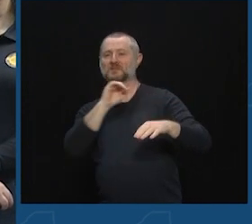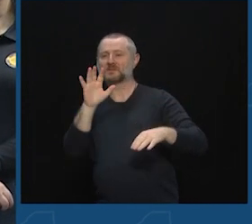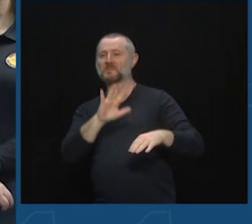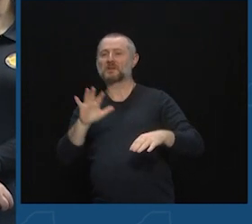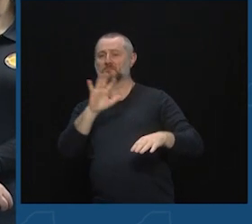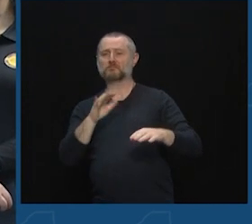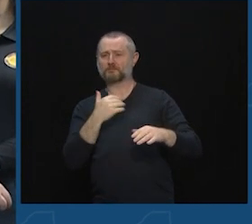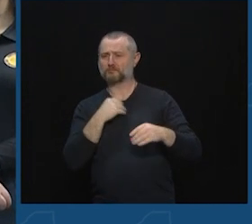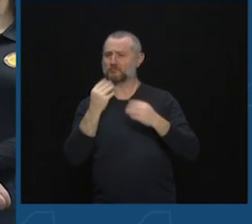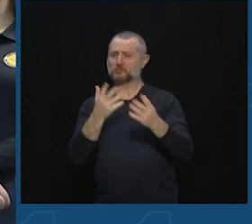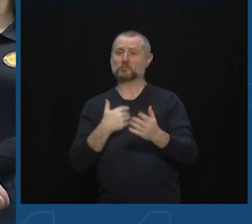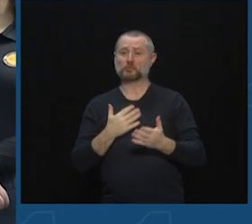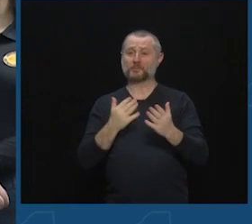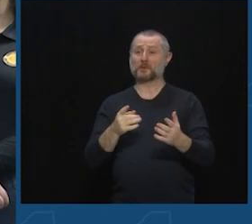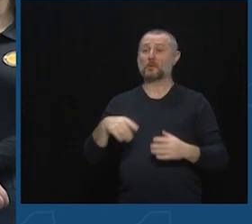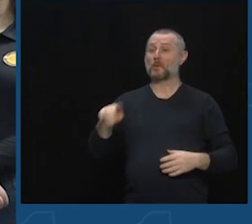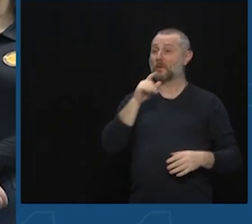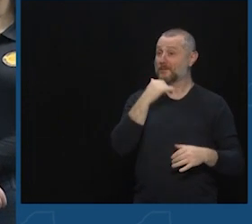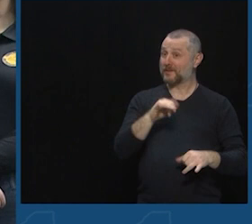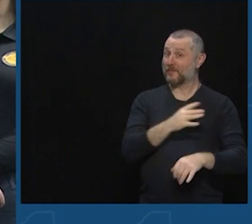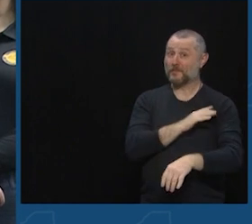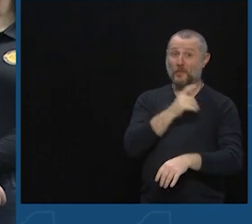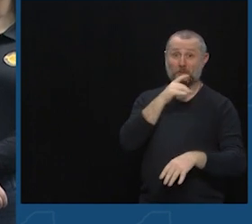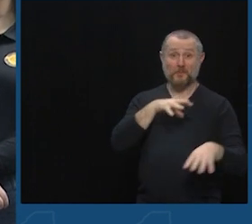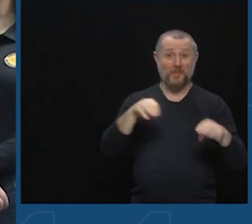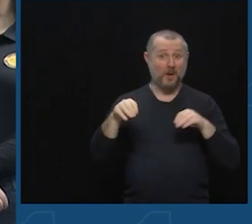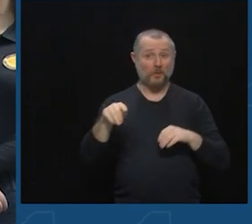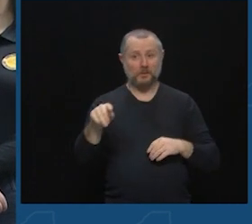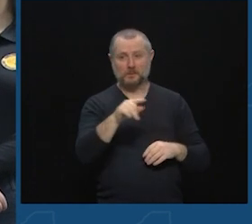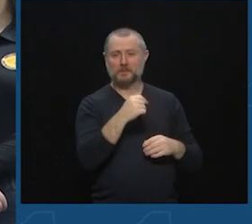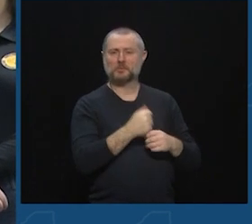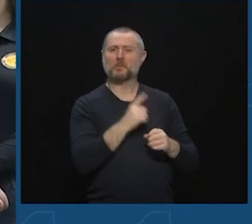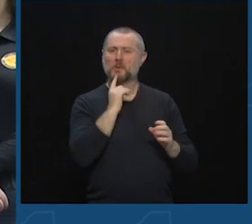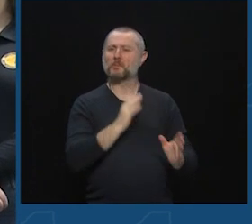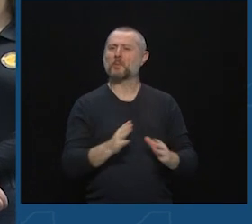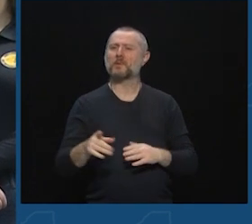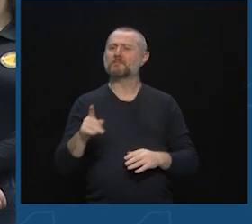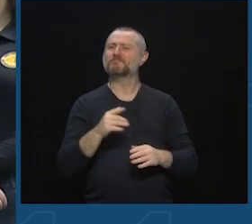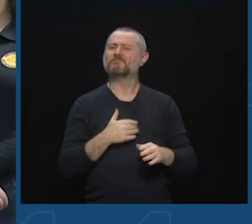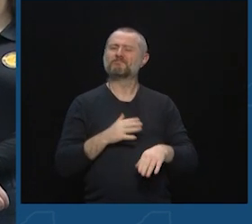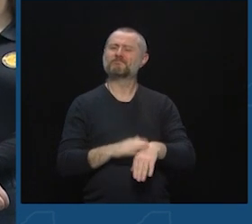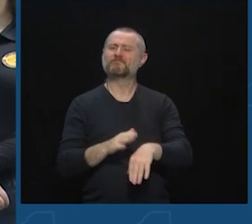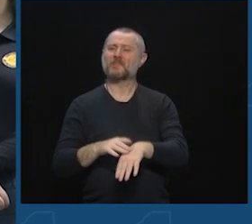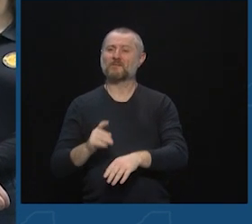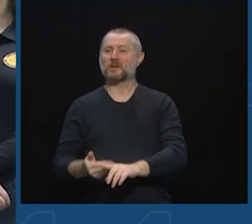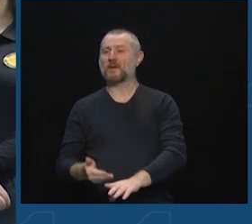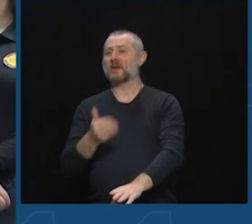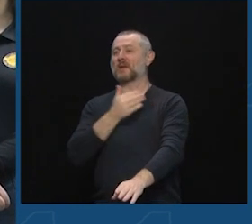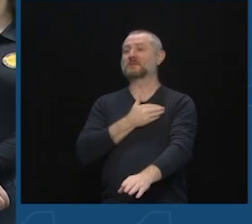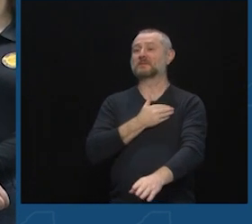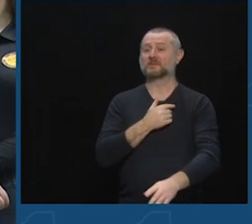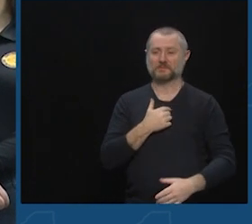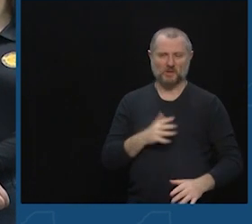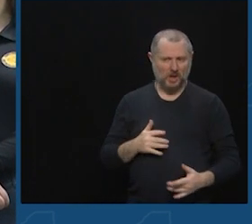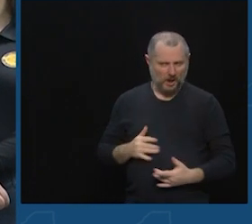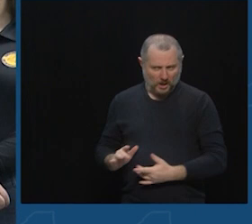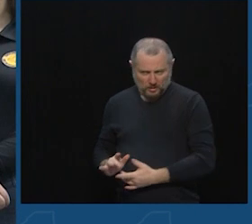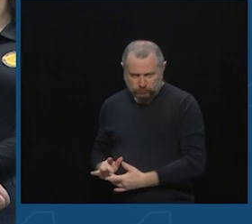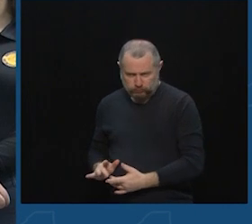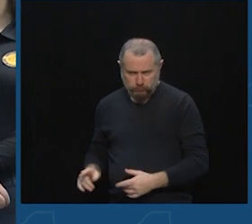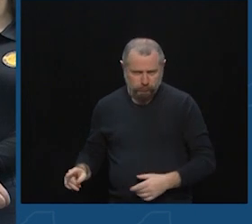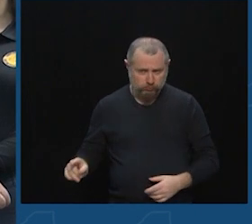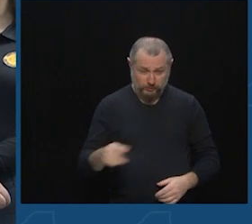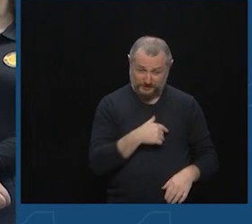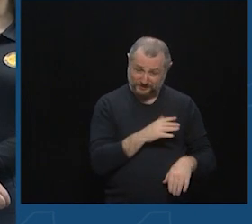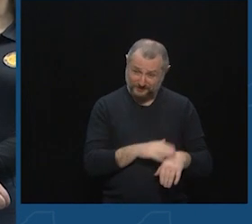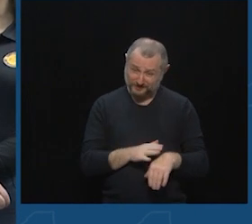plan. Those that we do expect to extend into tomorrow, we did some advanced communications with, just so they understand what the true impact is